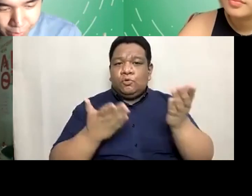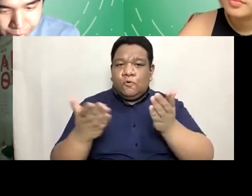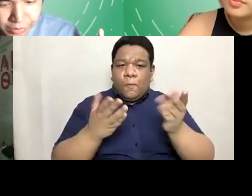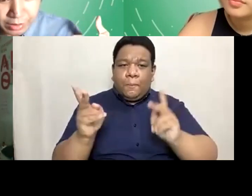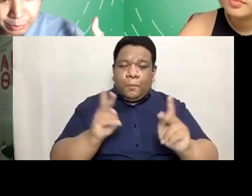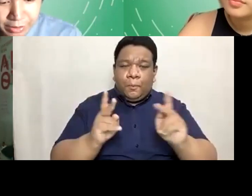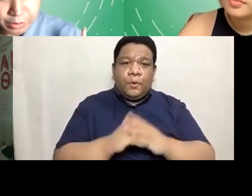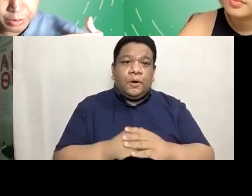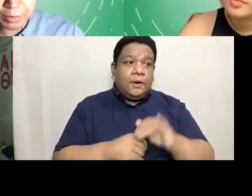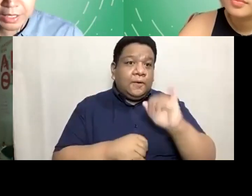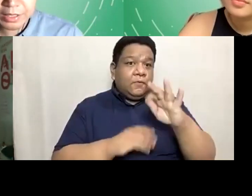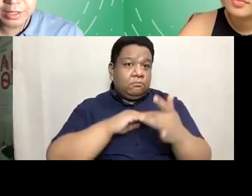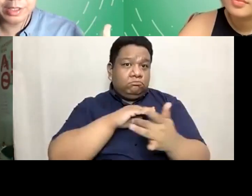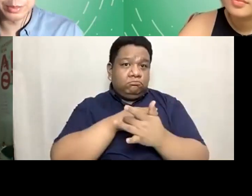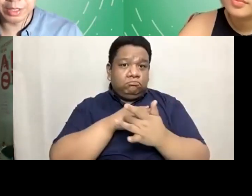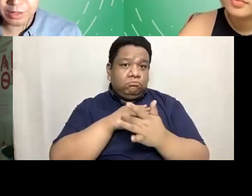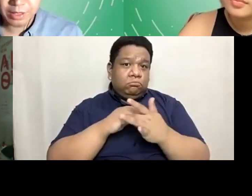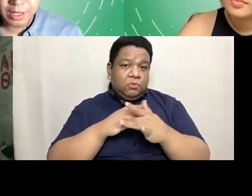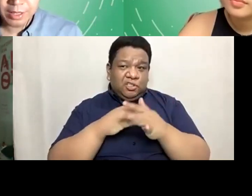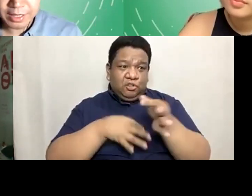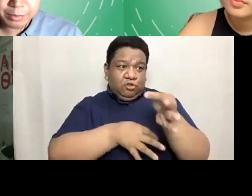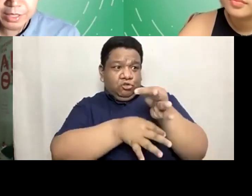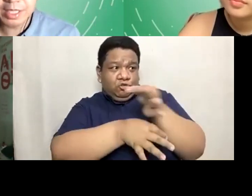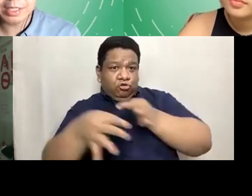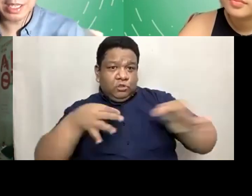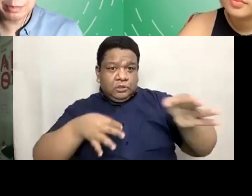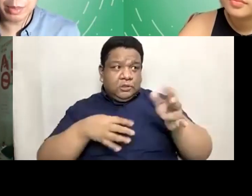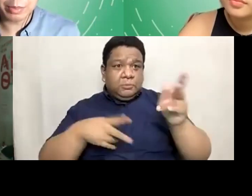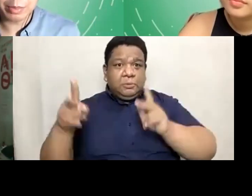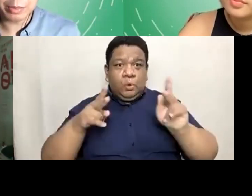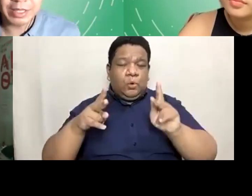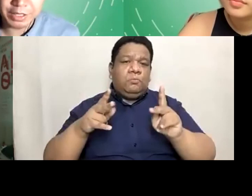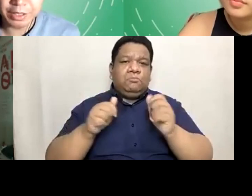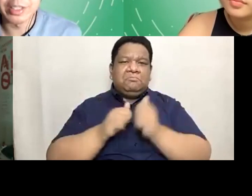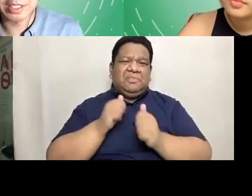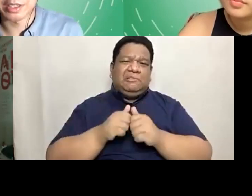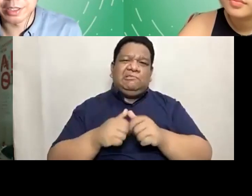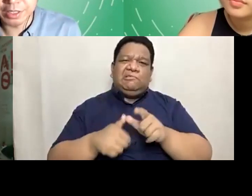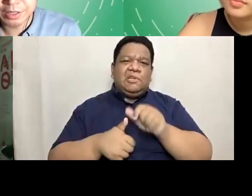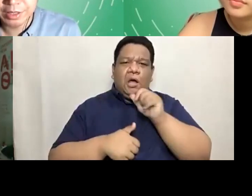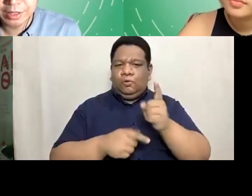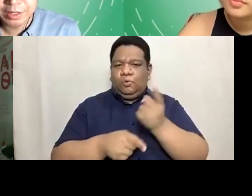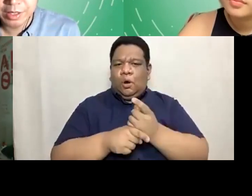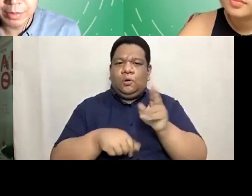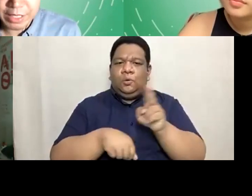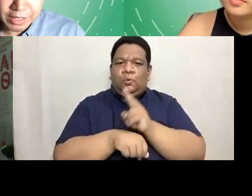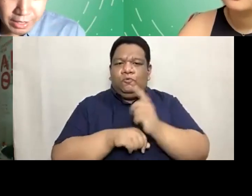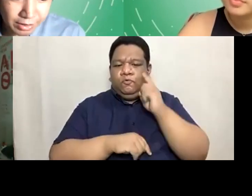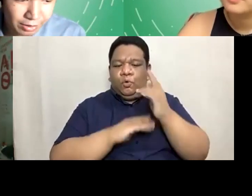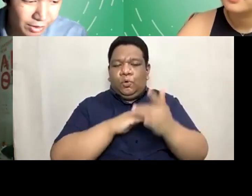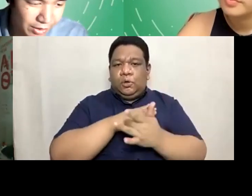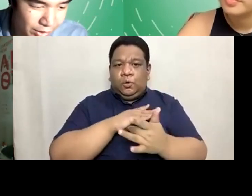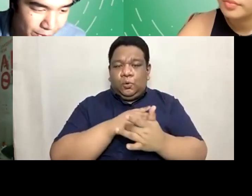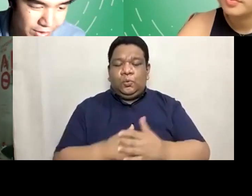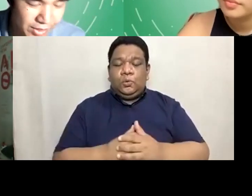the tools appear to replace humans, then that means that's an improper implementation of the technology. Meaning